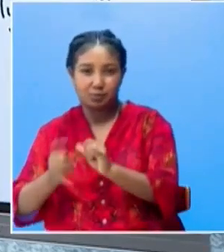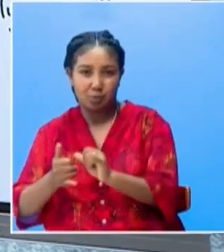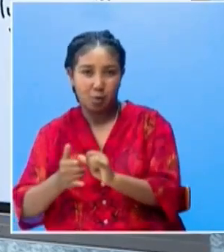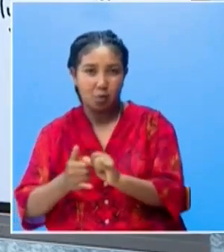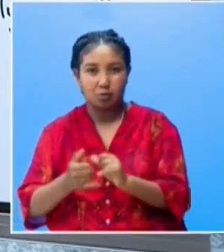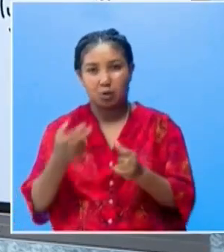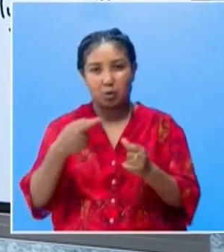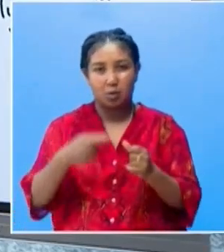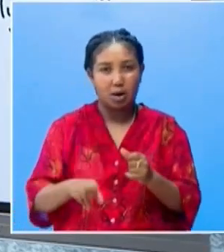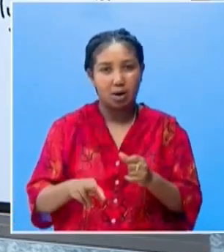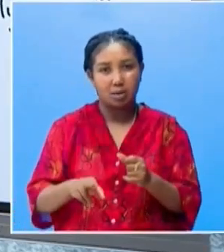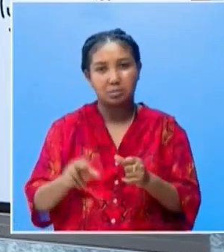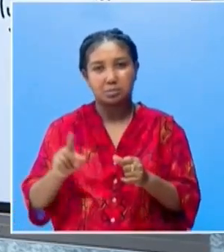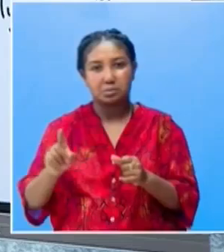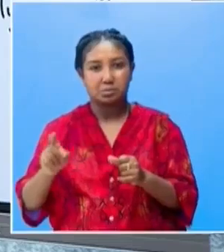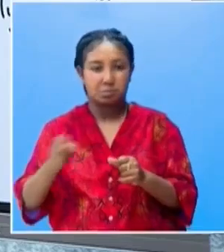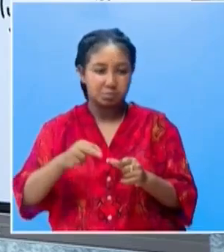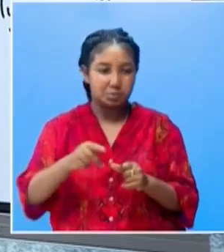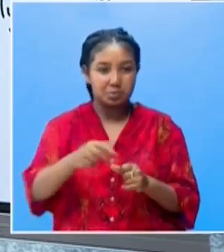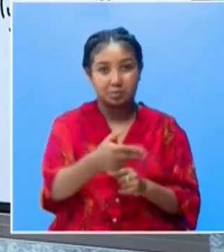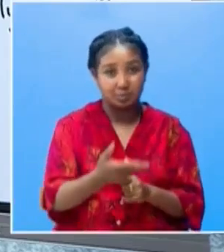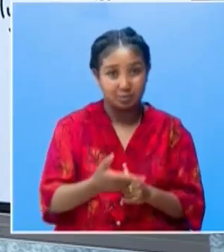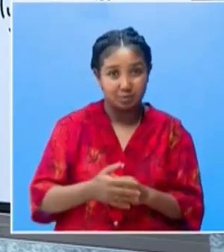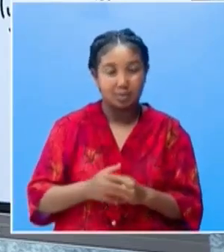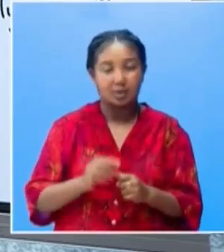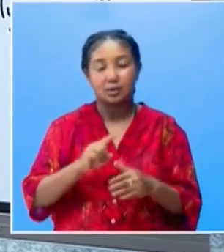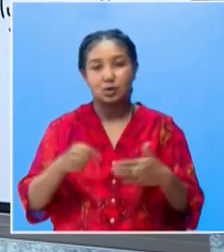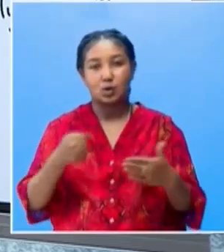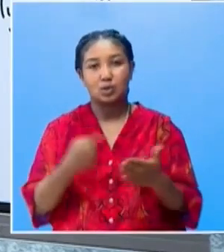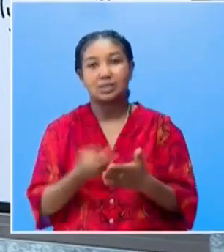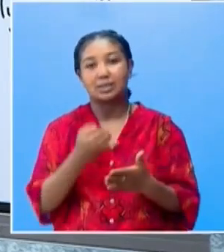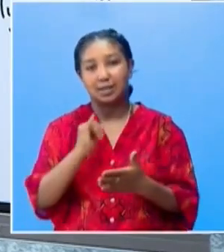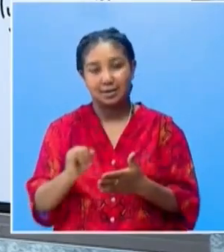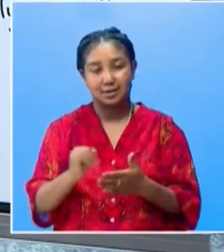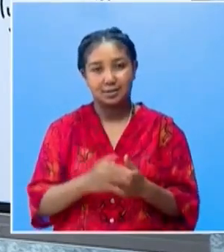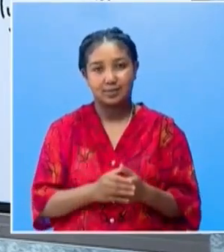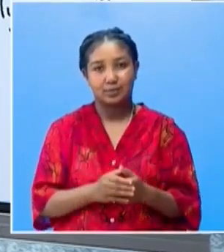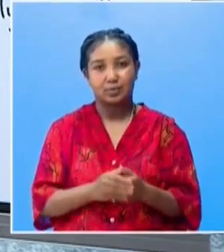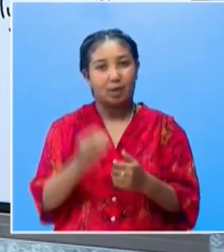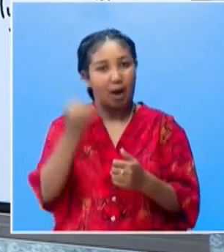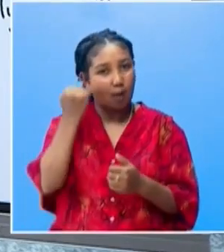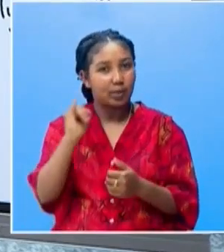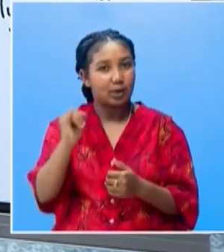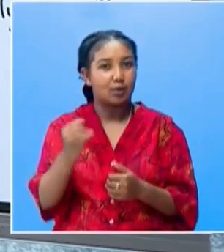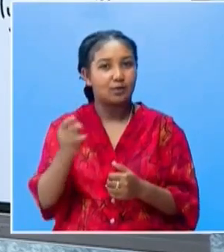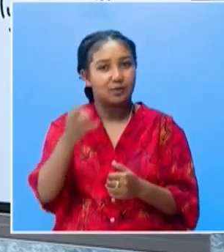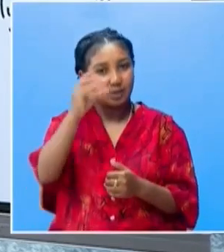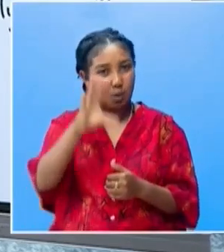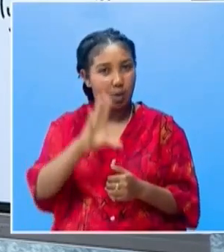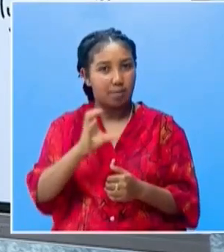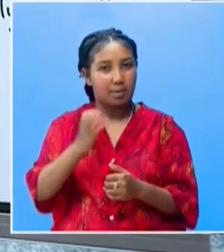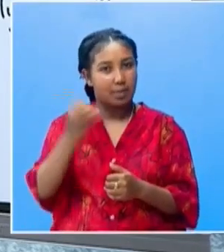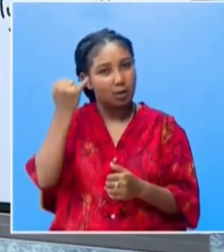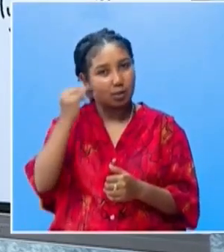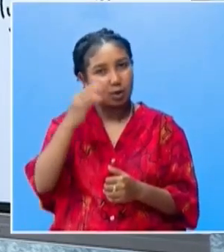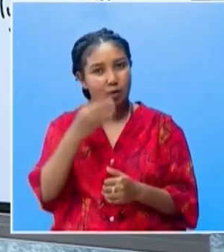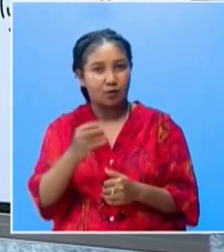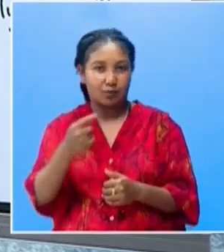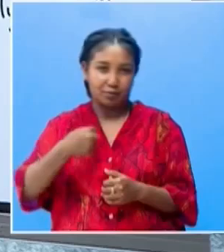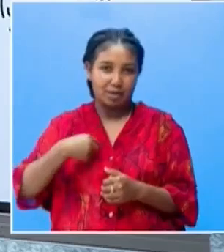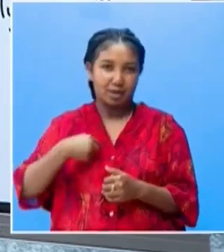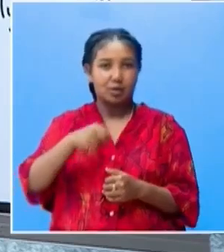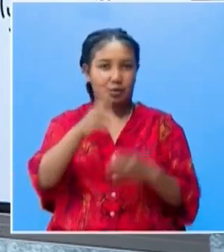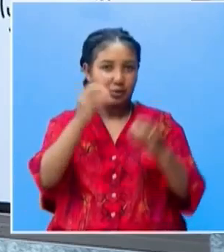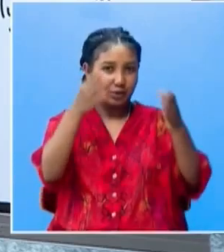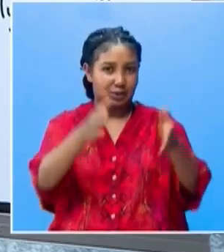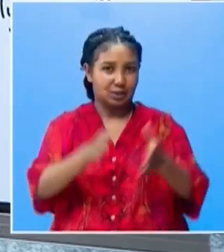about to make some exercises, right? Okay, so this is an opinion of someone, maybe an opinion of me, your